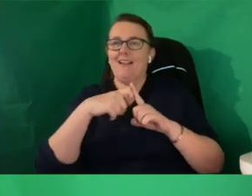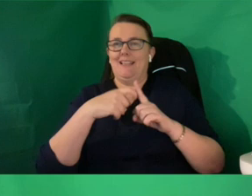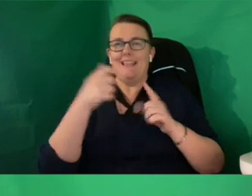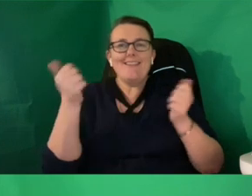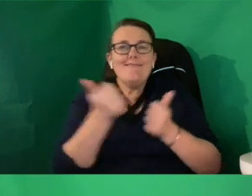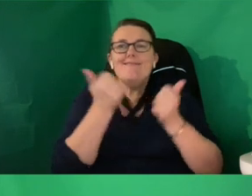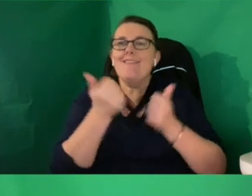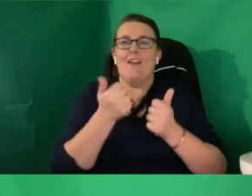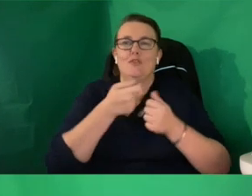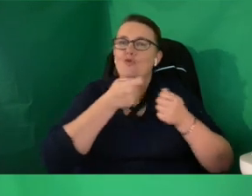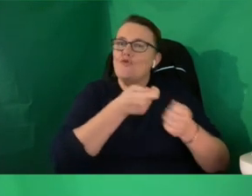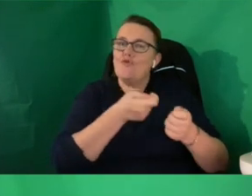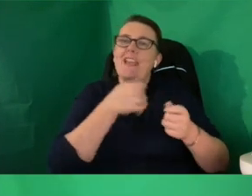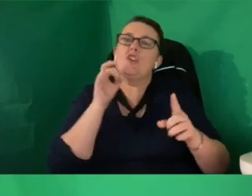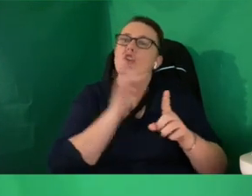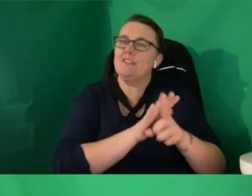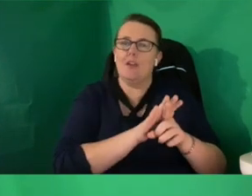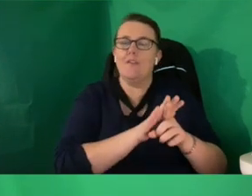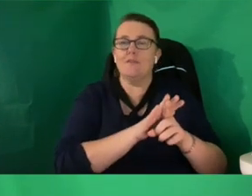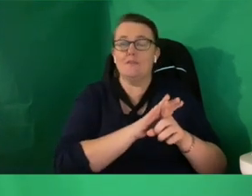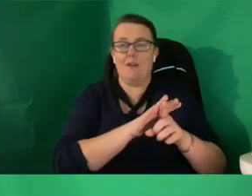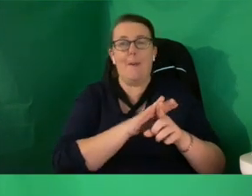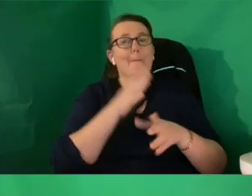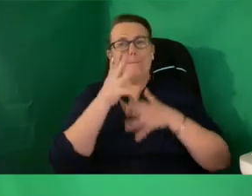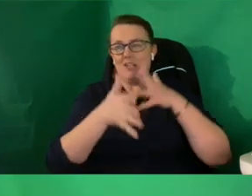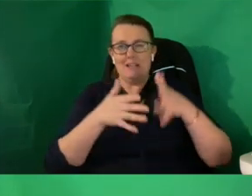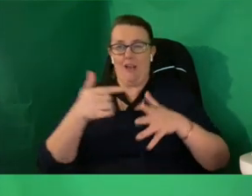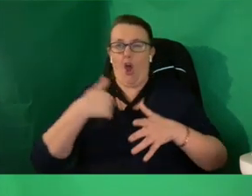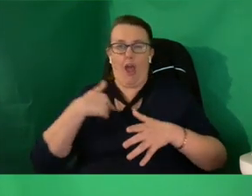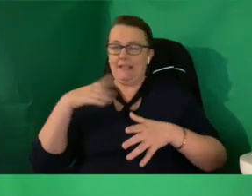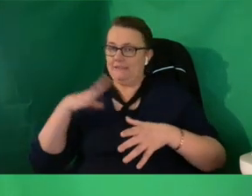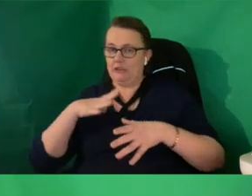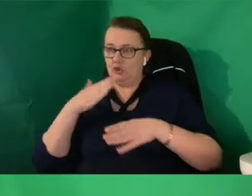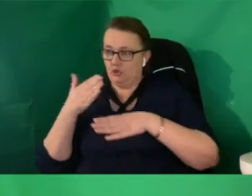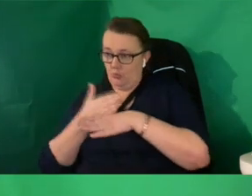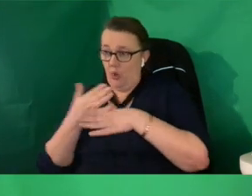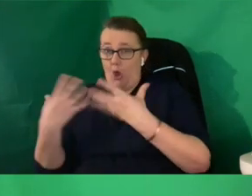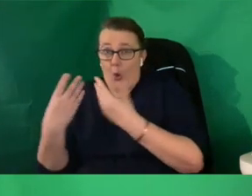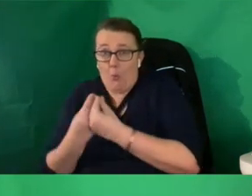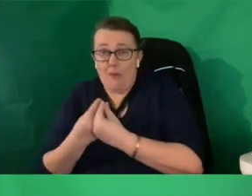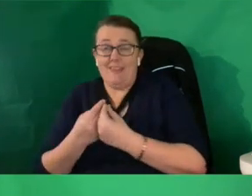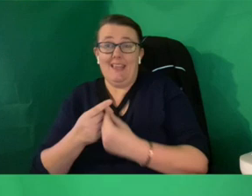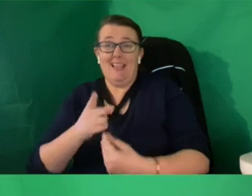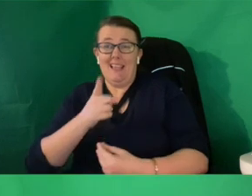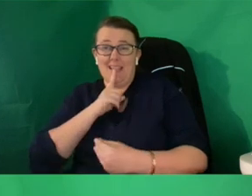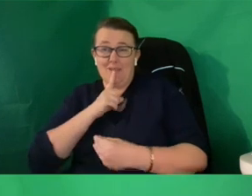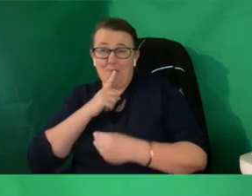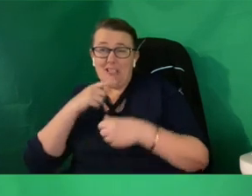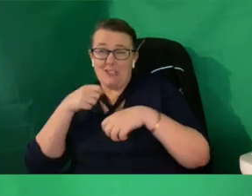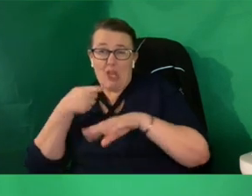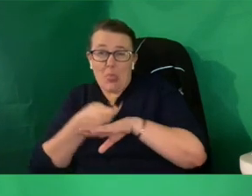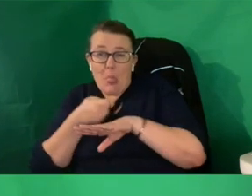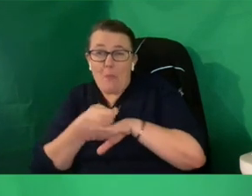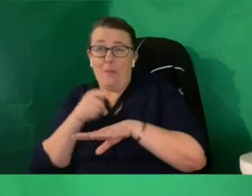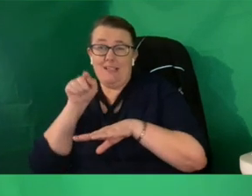had to work closely with a speech pathologist back then to get